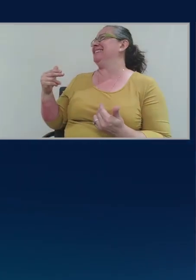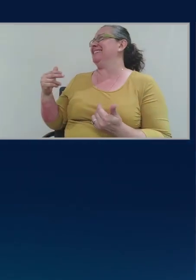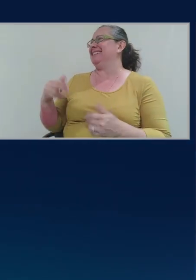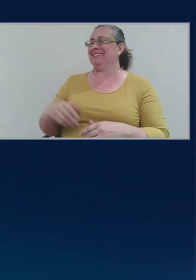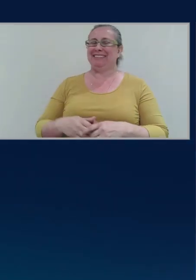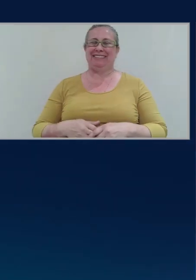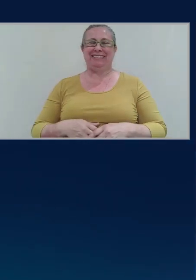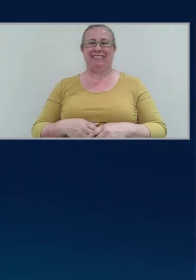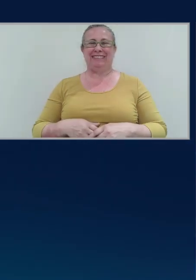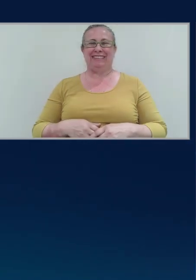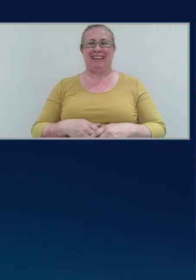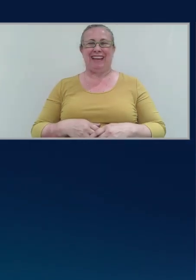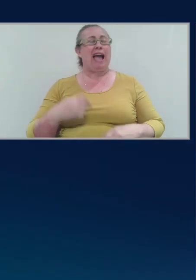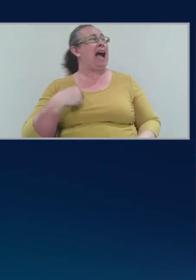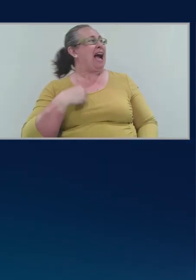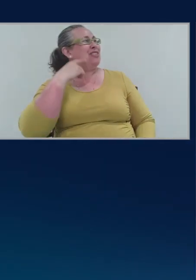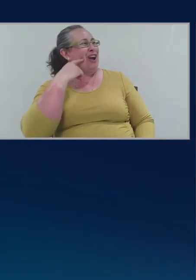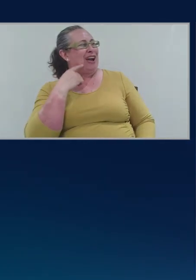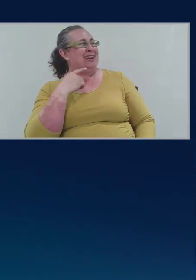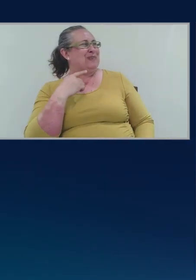thought it was tubes.